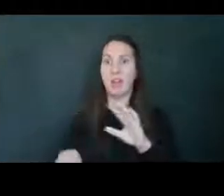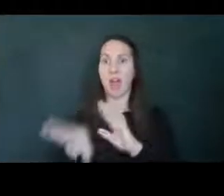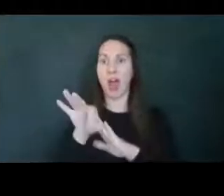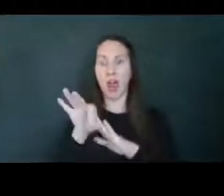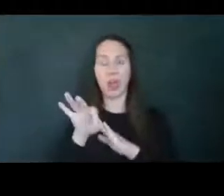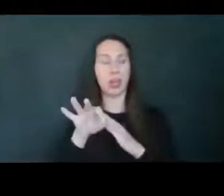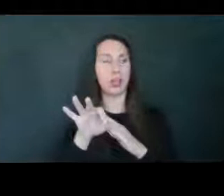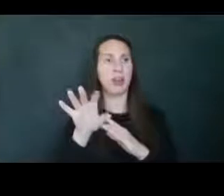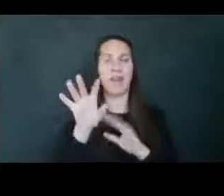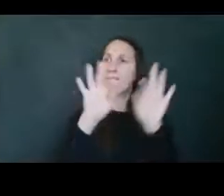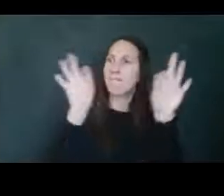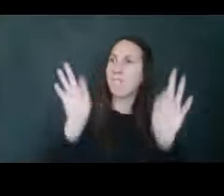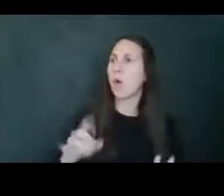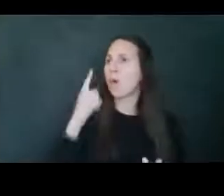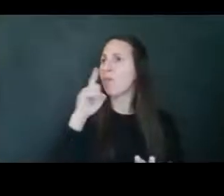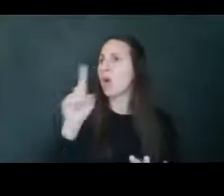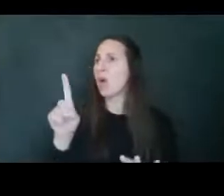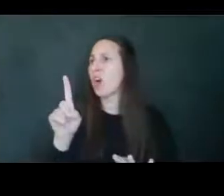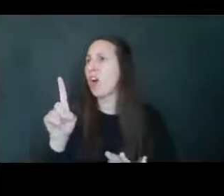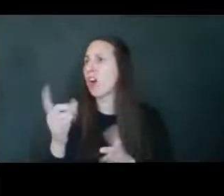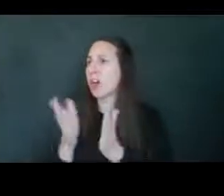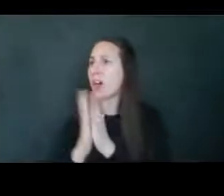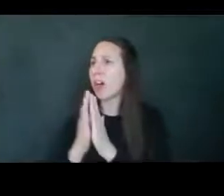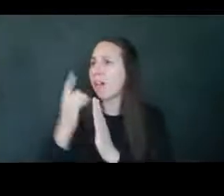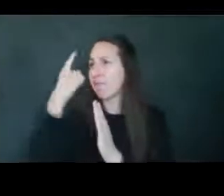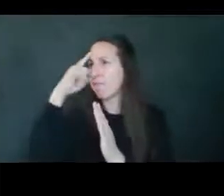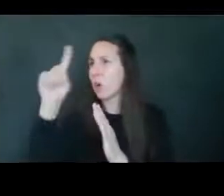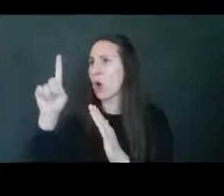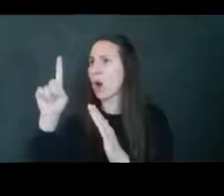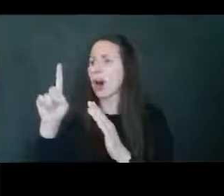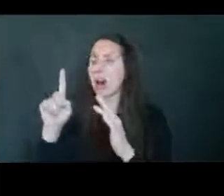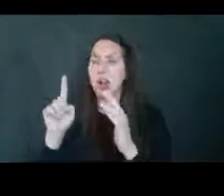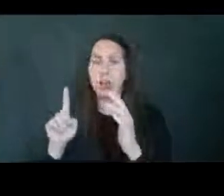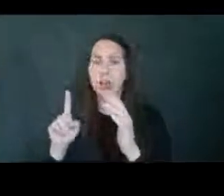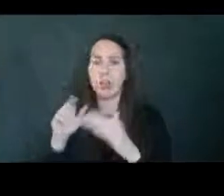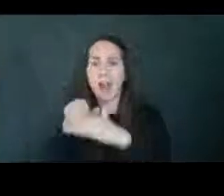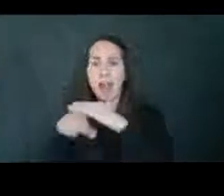the accessibility is not accessible, which is a little silly.